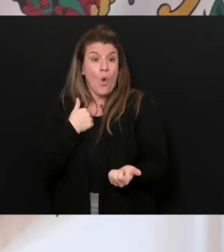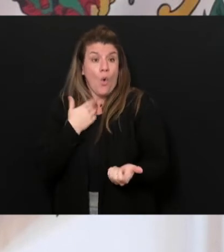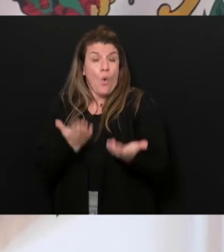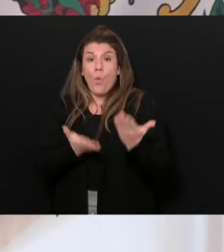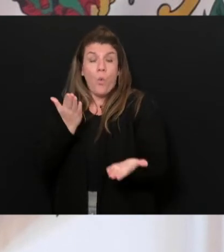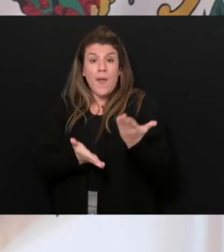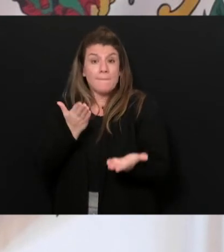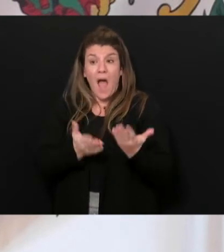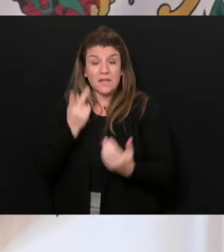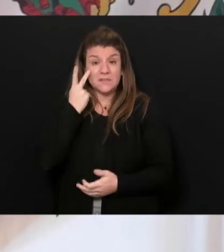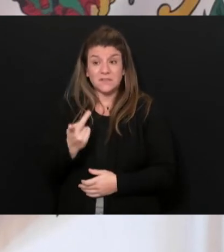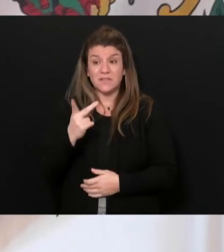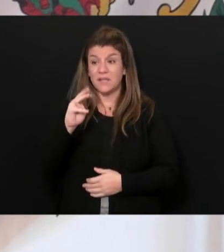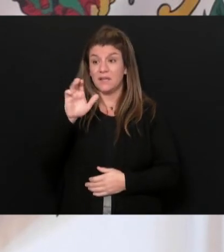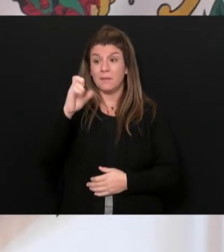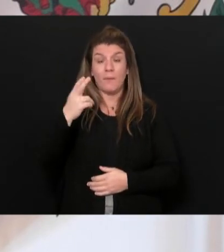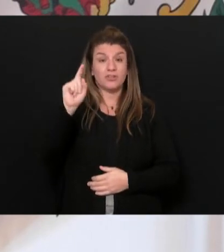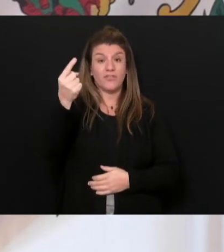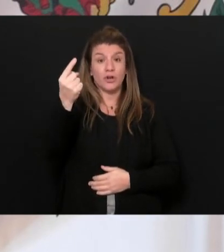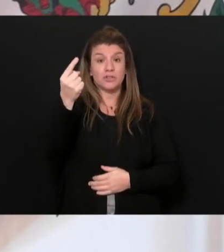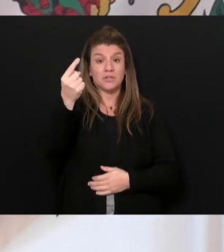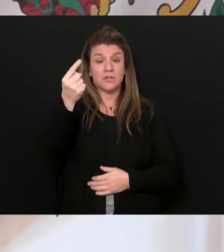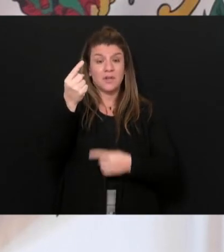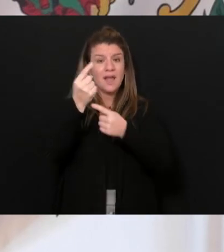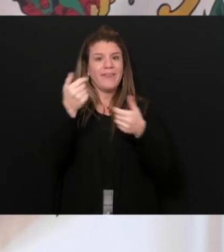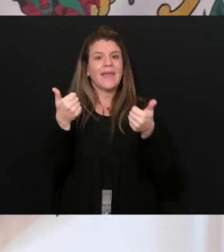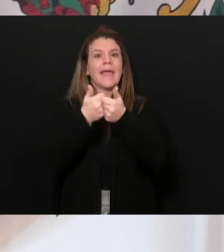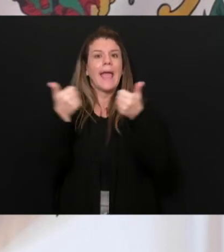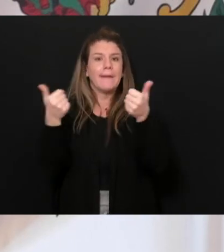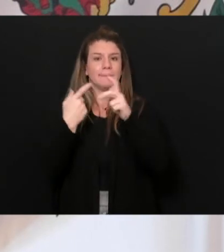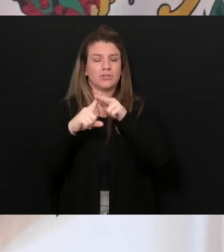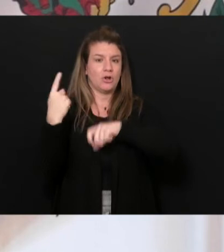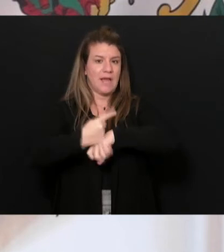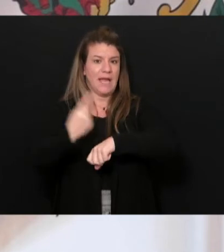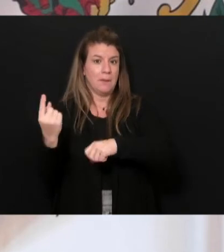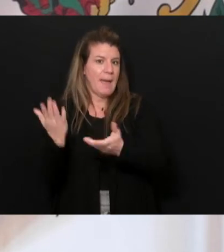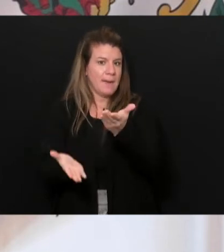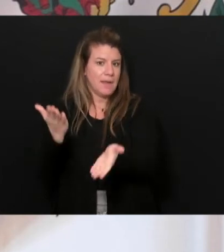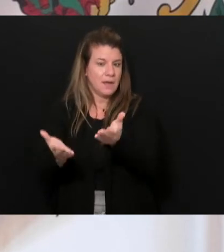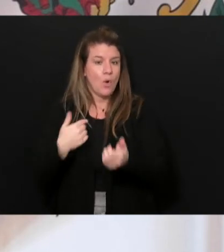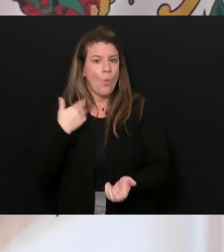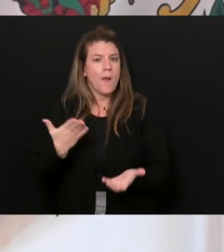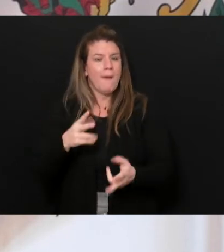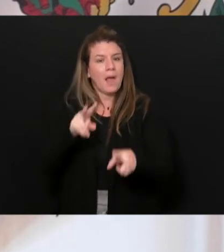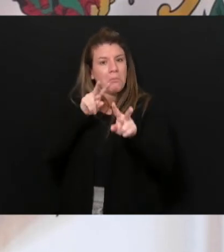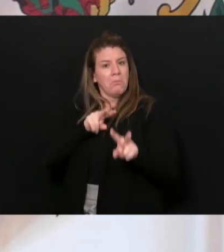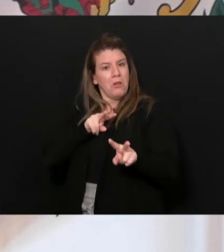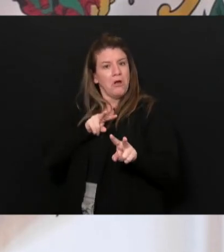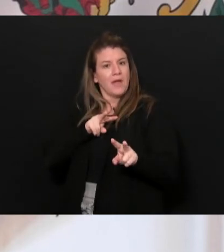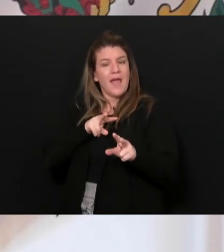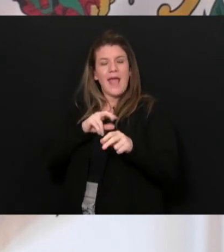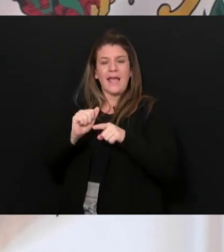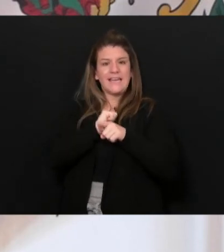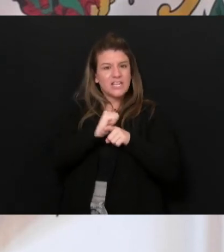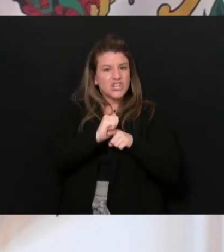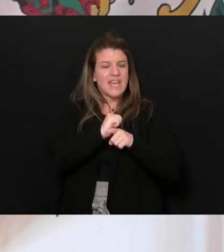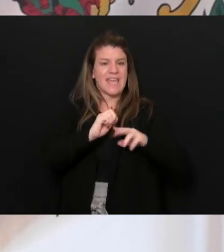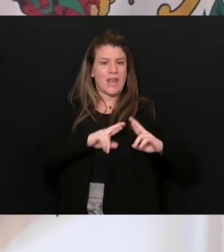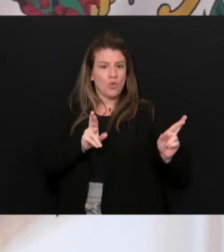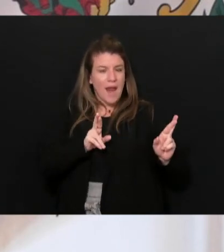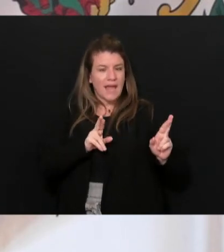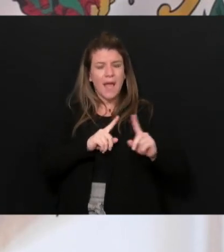at March 1st as the game start date. And we may very well step back and look at conditioning and everything, but we